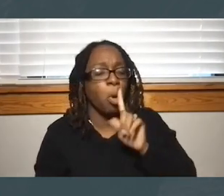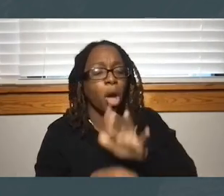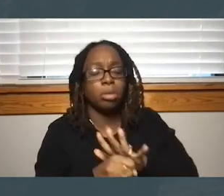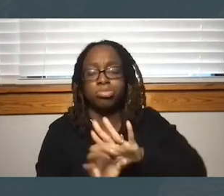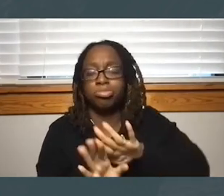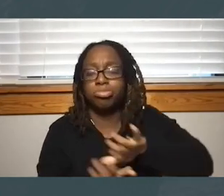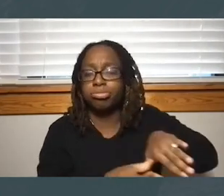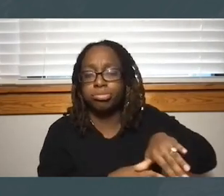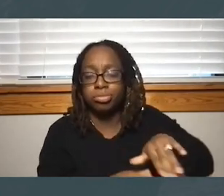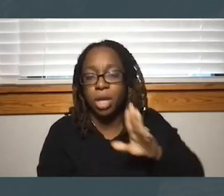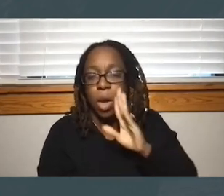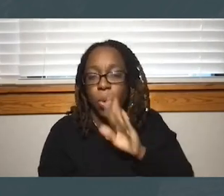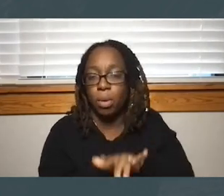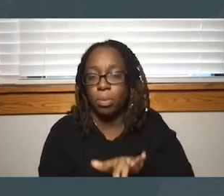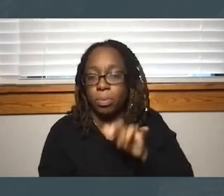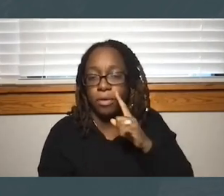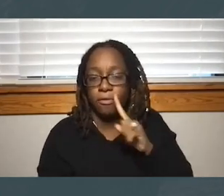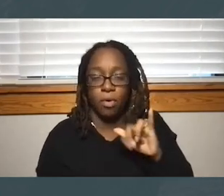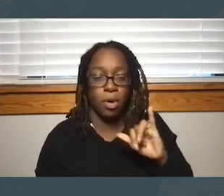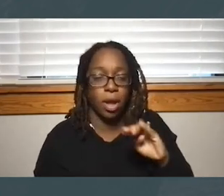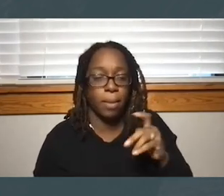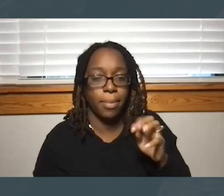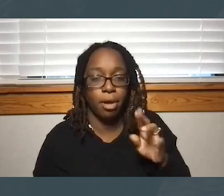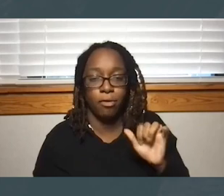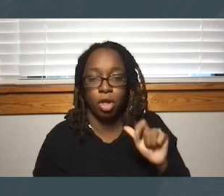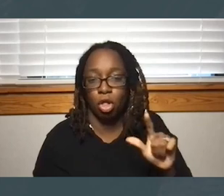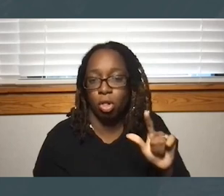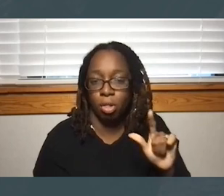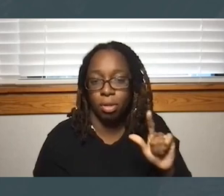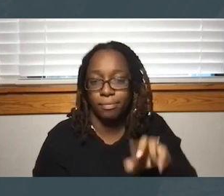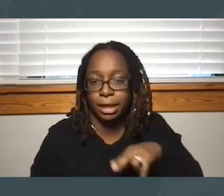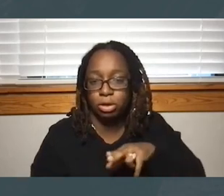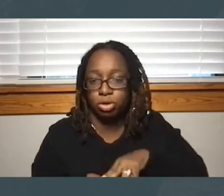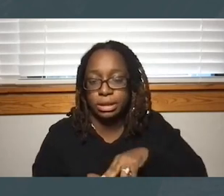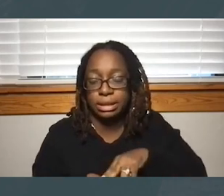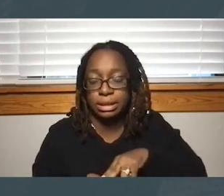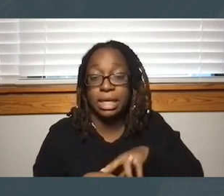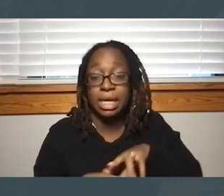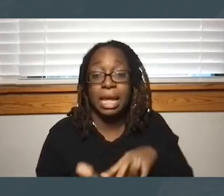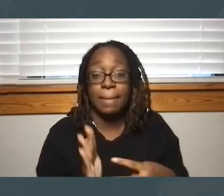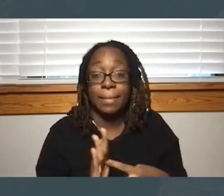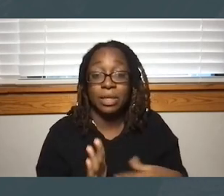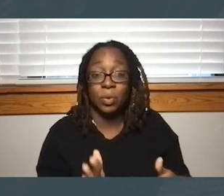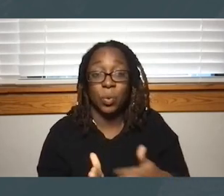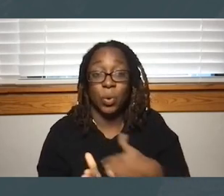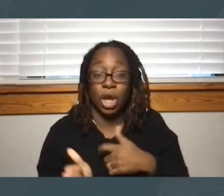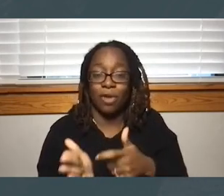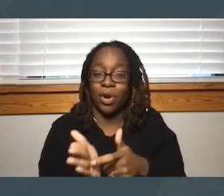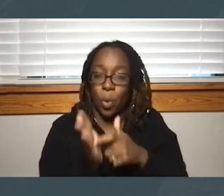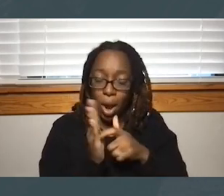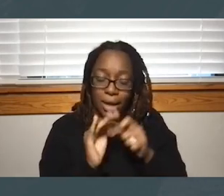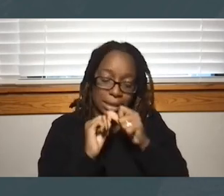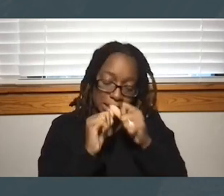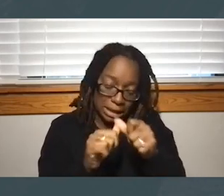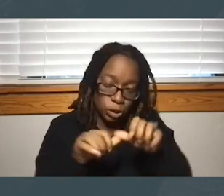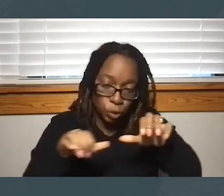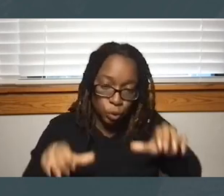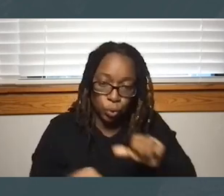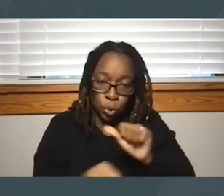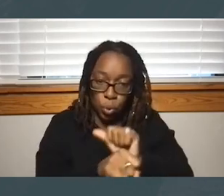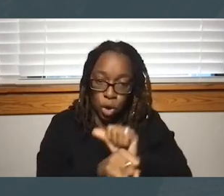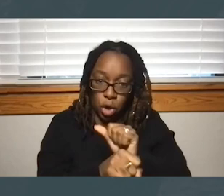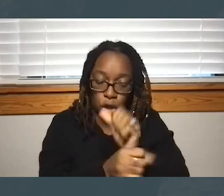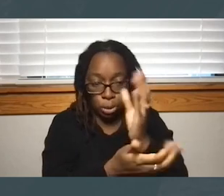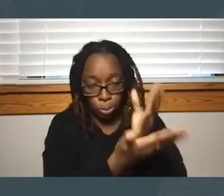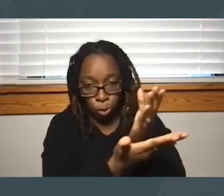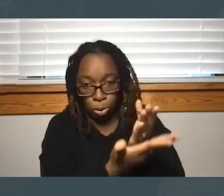imperial nations, because then they require us to constantly do the work of proving and establishing